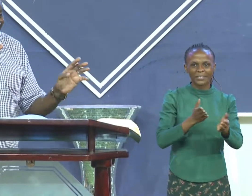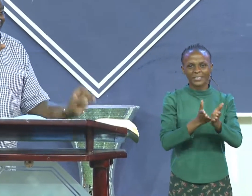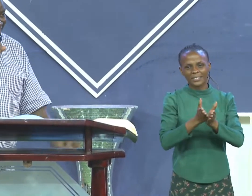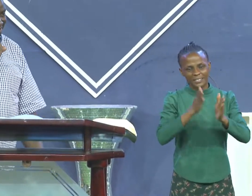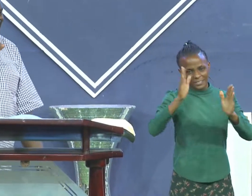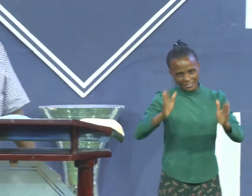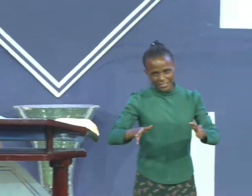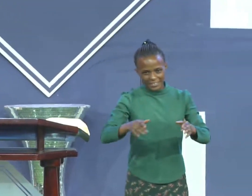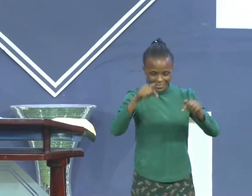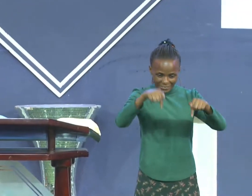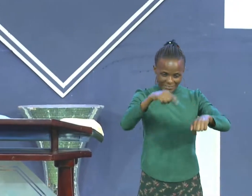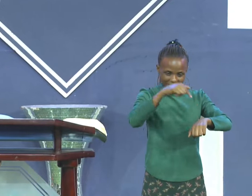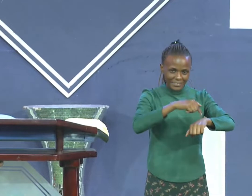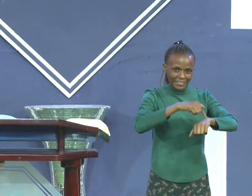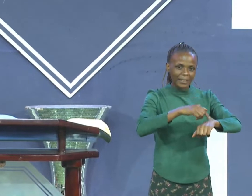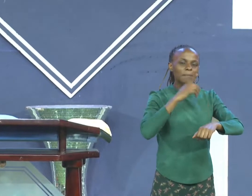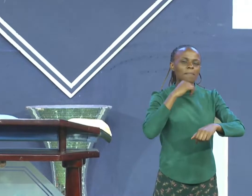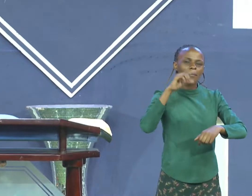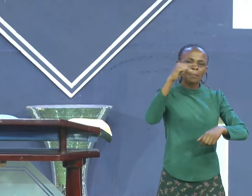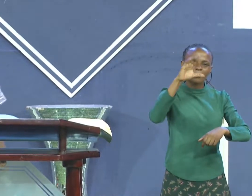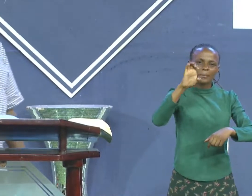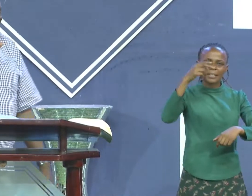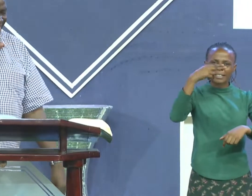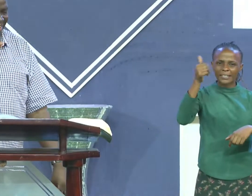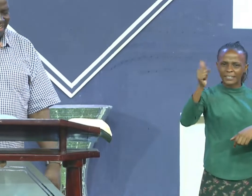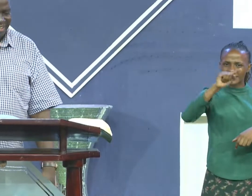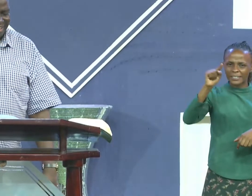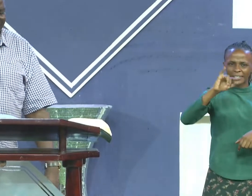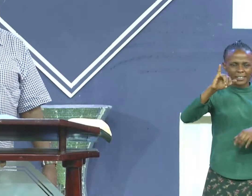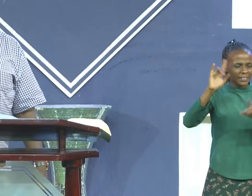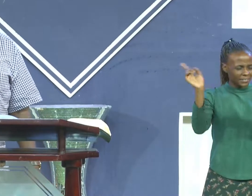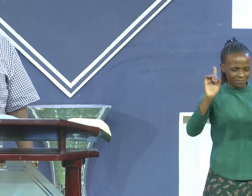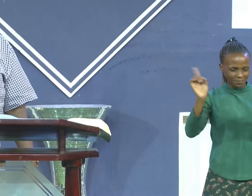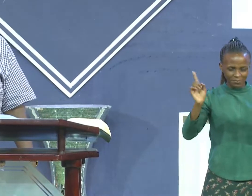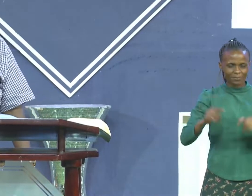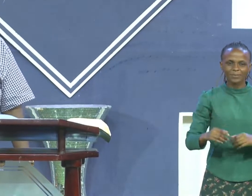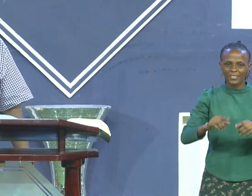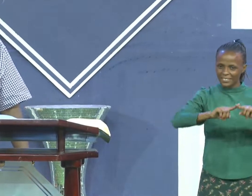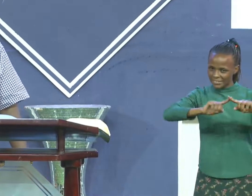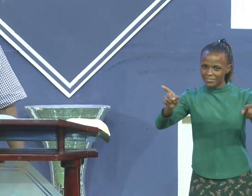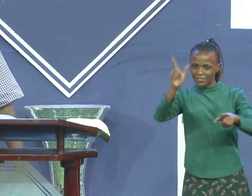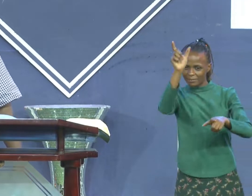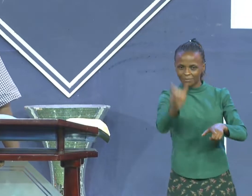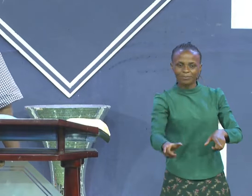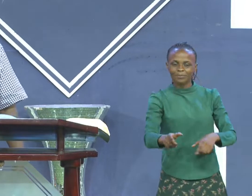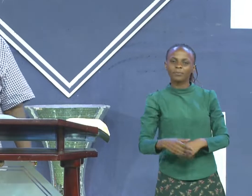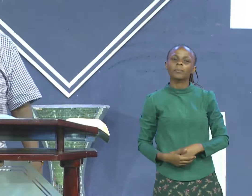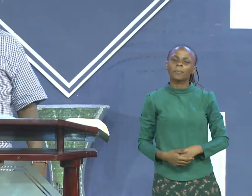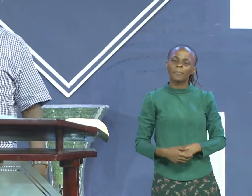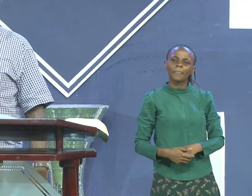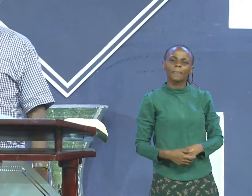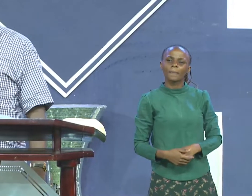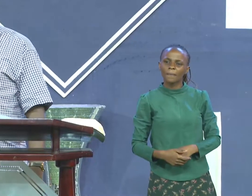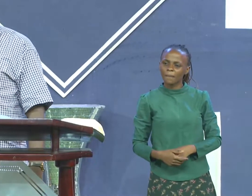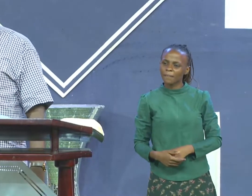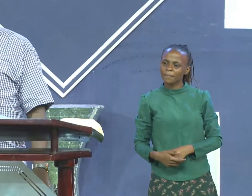teyali gekazi. From his youthful stage, and maybe he used to carry for him his books or do anything, but this